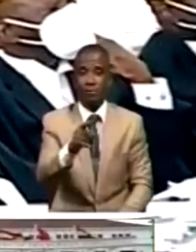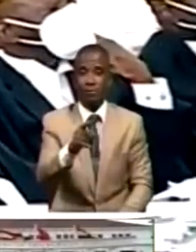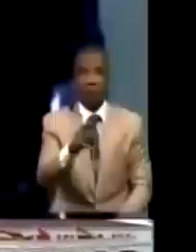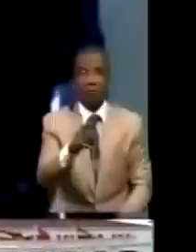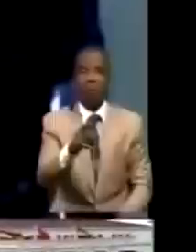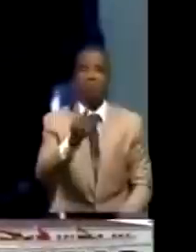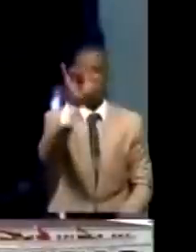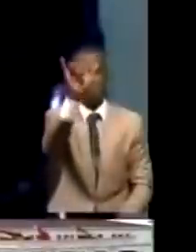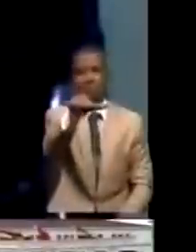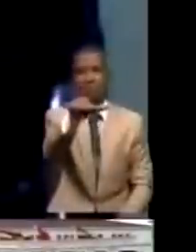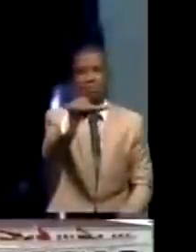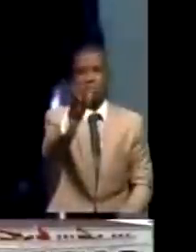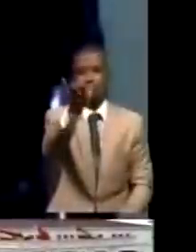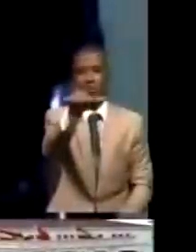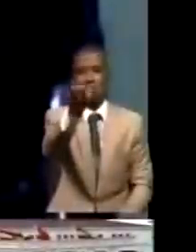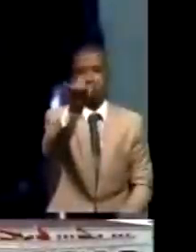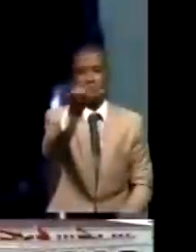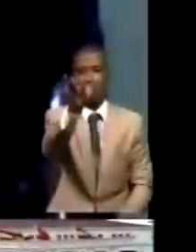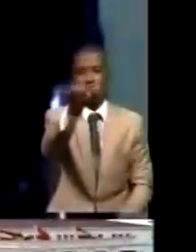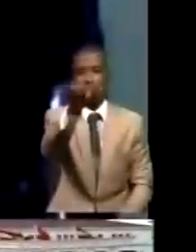That is correct. Good. Now,